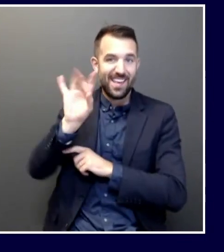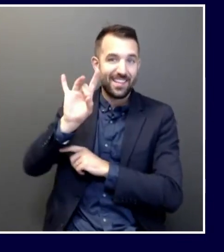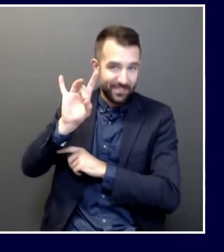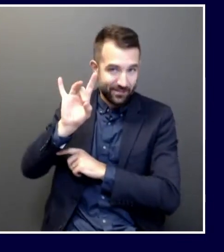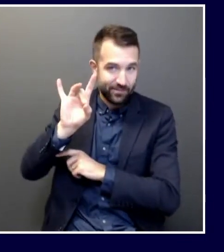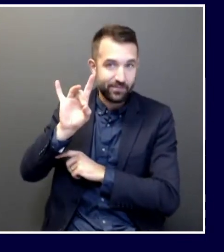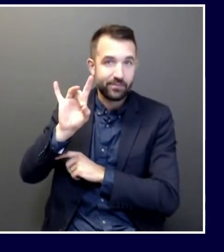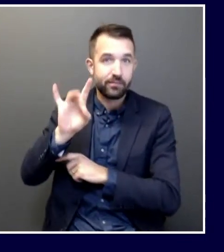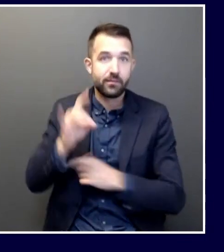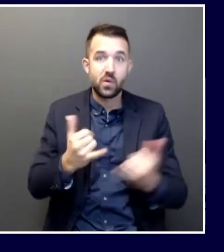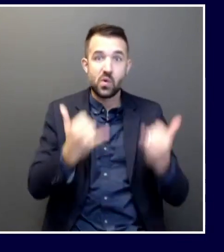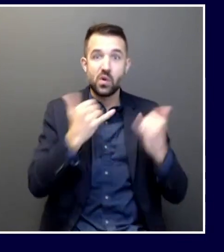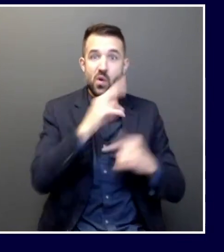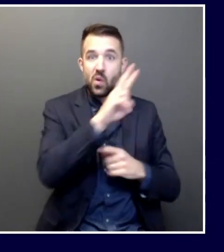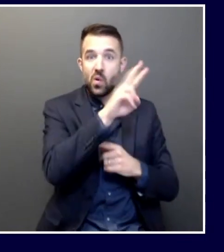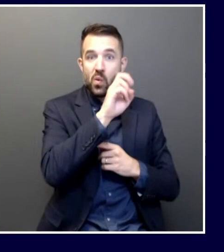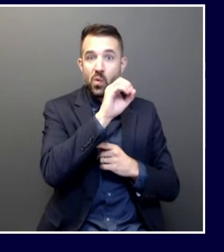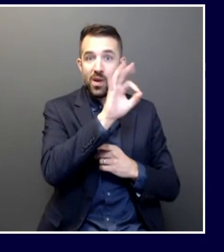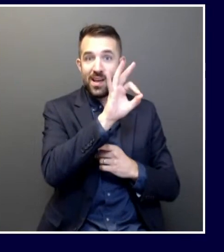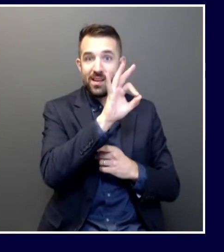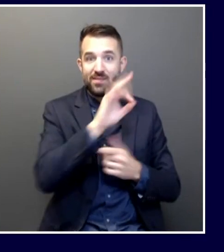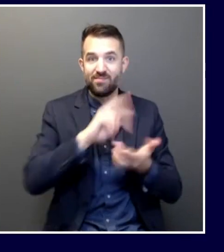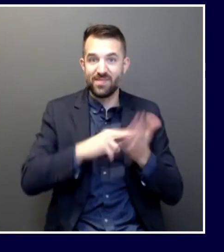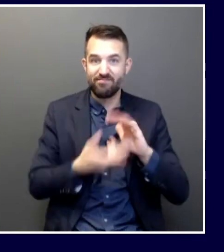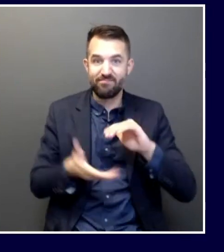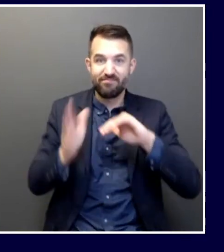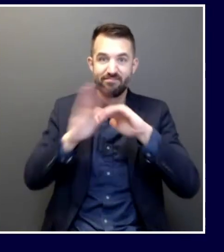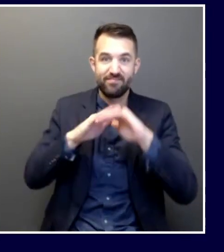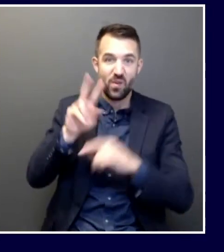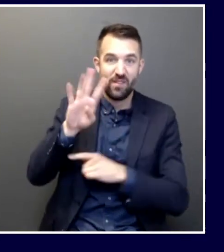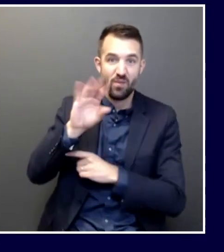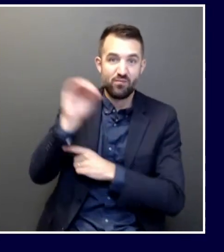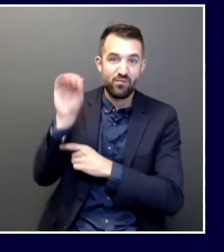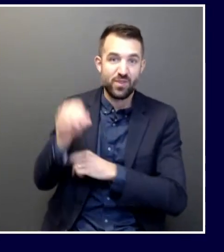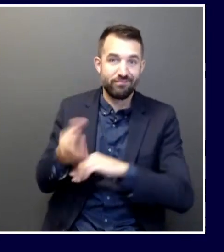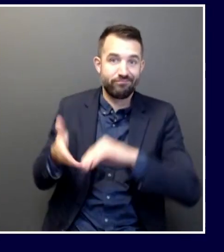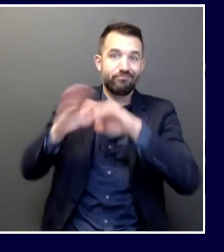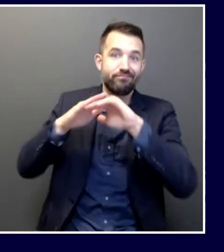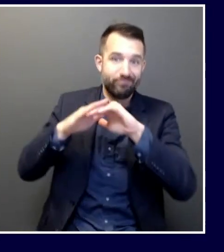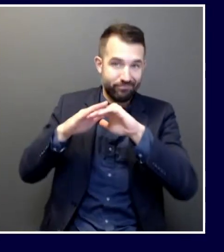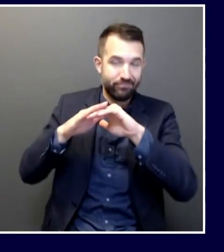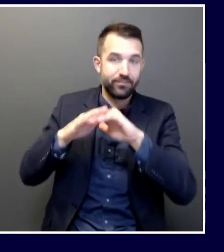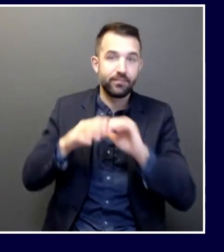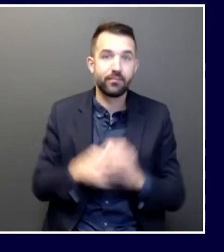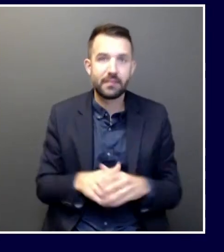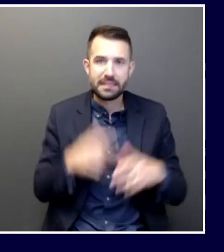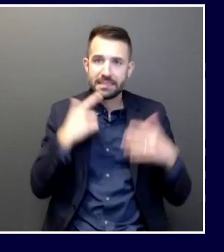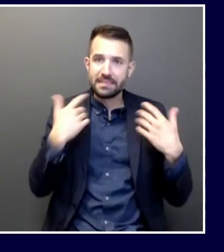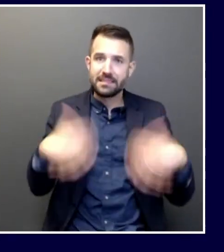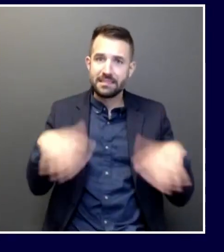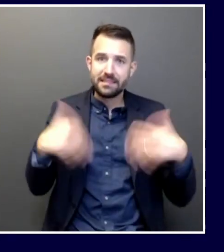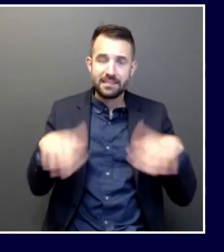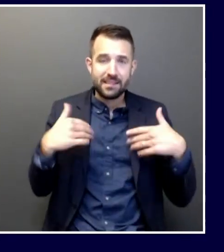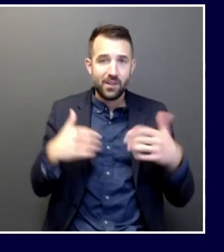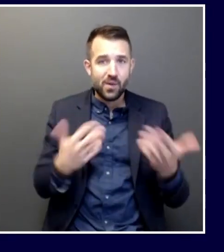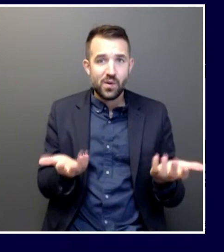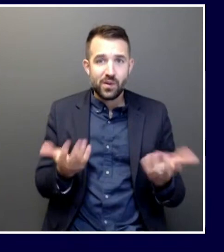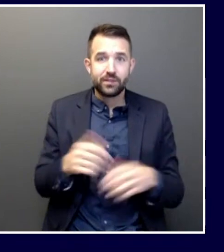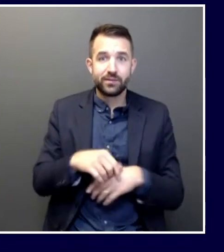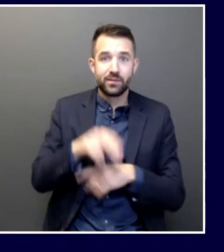in hospitalizations over 1 incubation period. Right now, of those 209